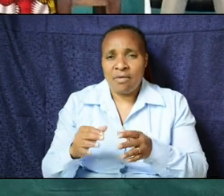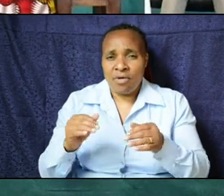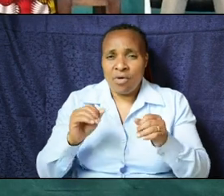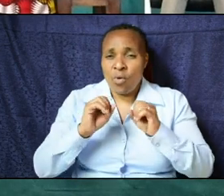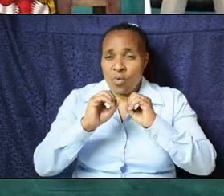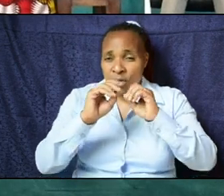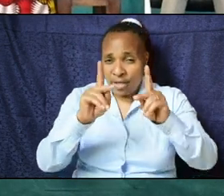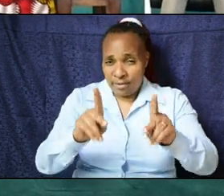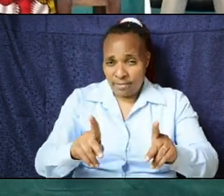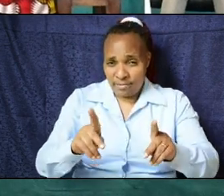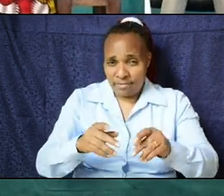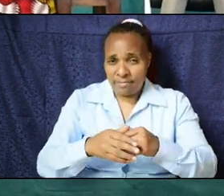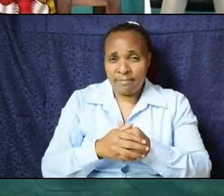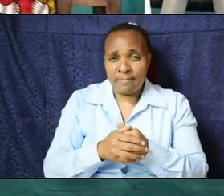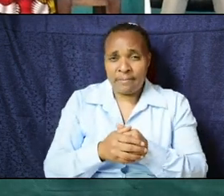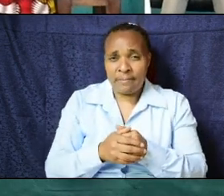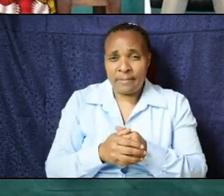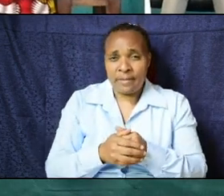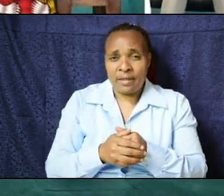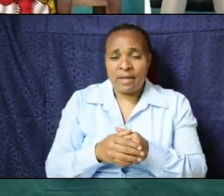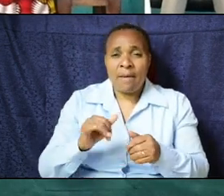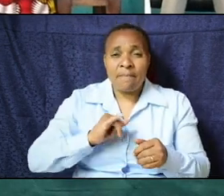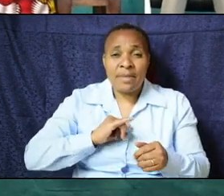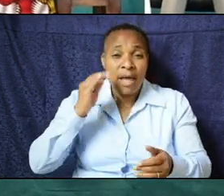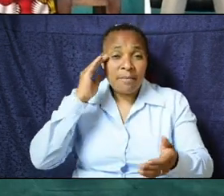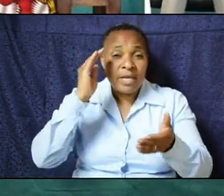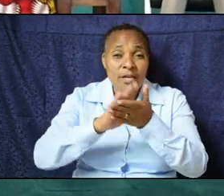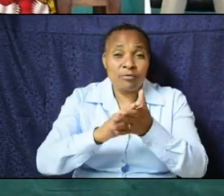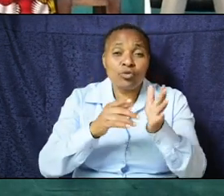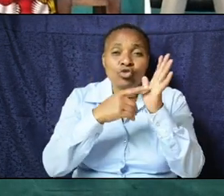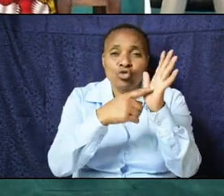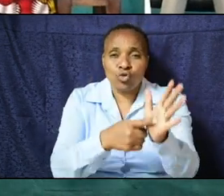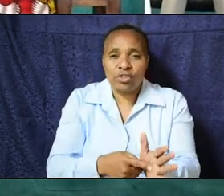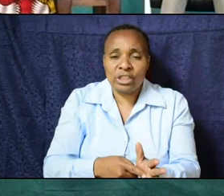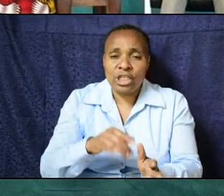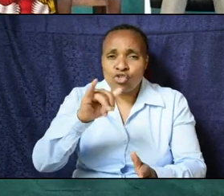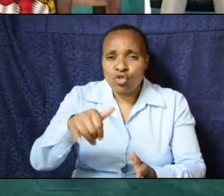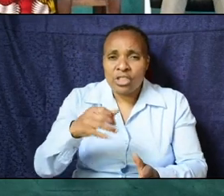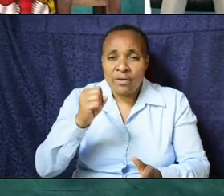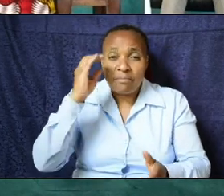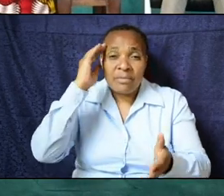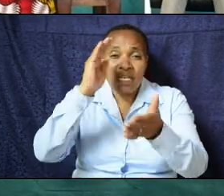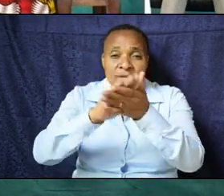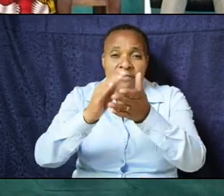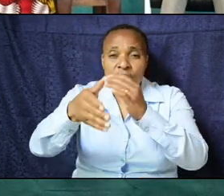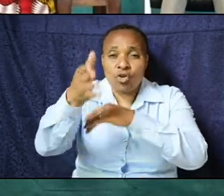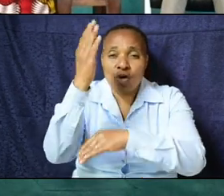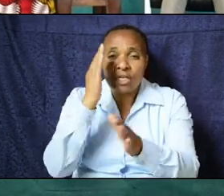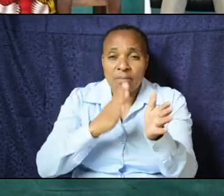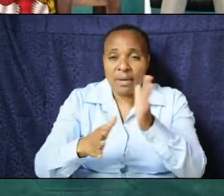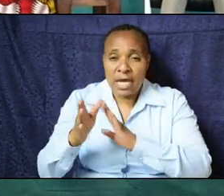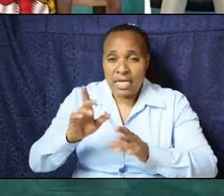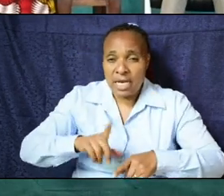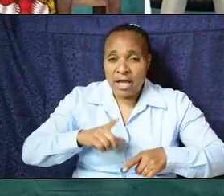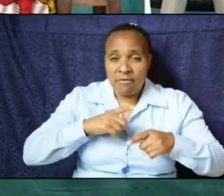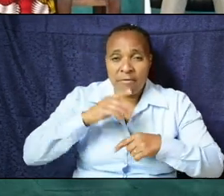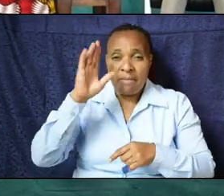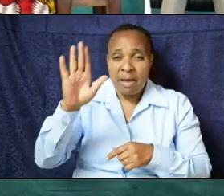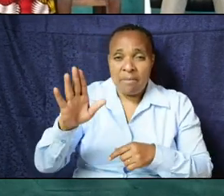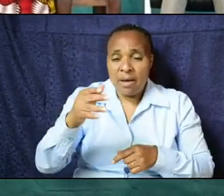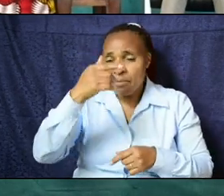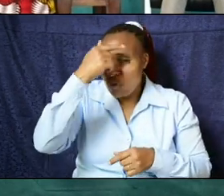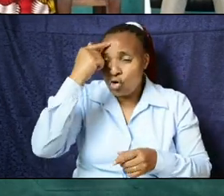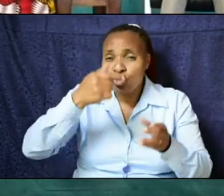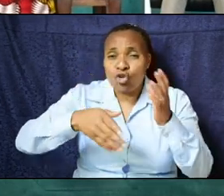May I answer? Okay, fine. I believe it shows that Joseph believed in God's plan for his life, because God doesn't